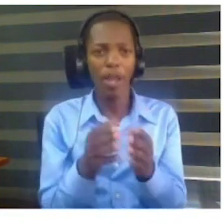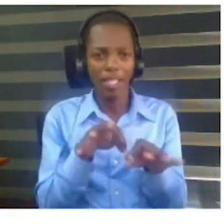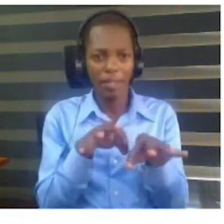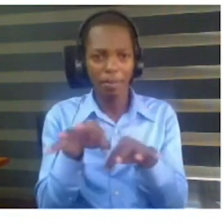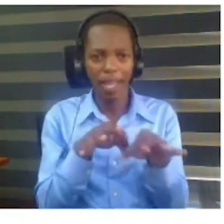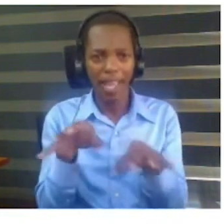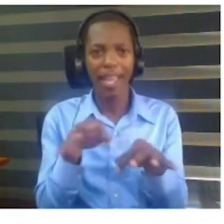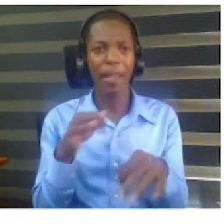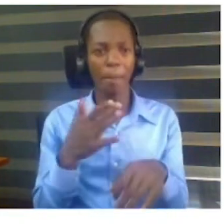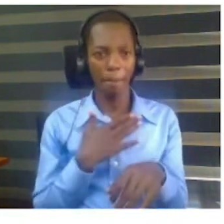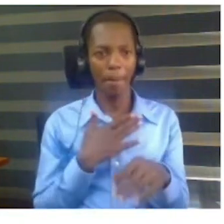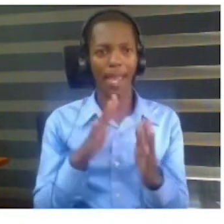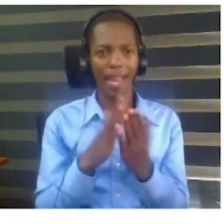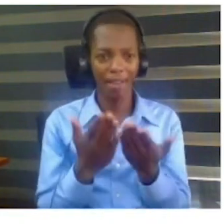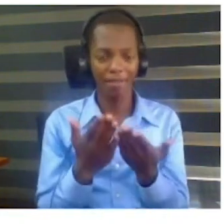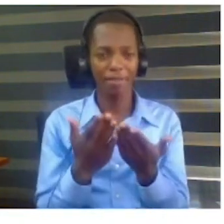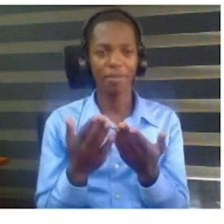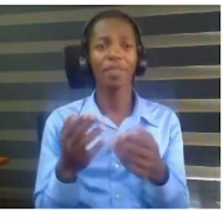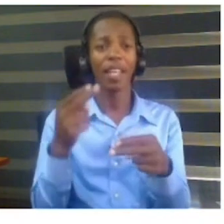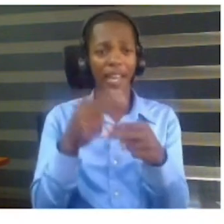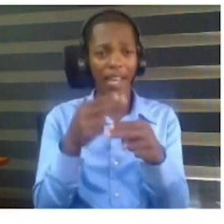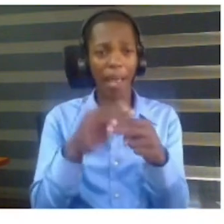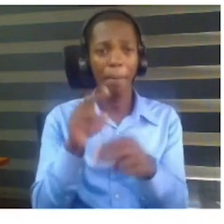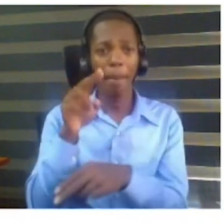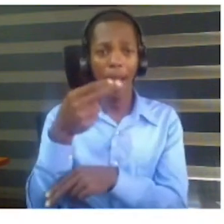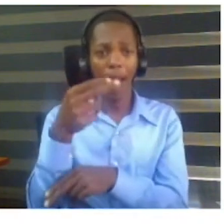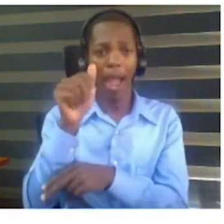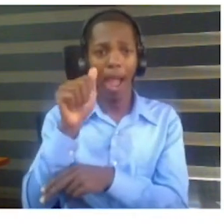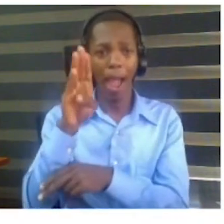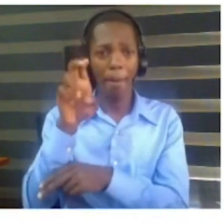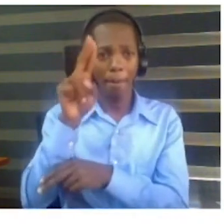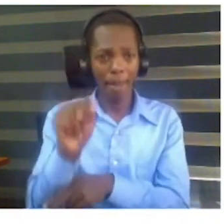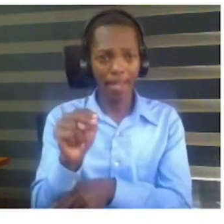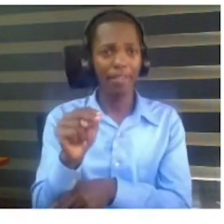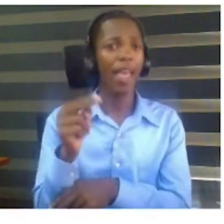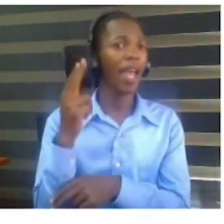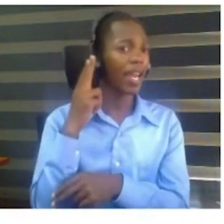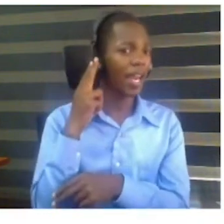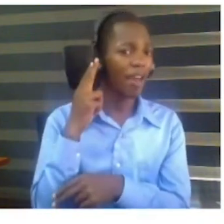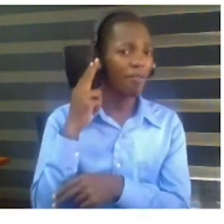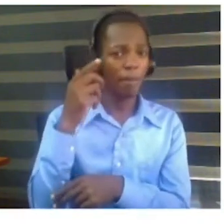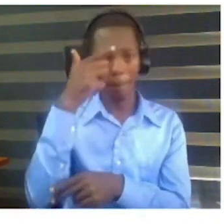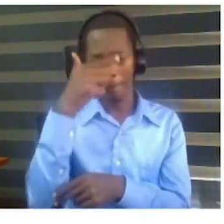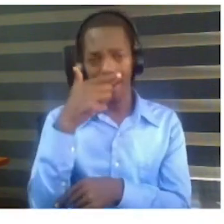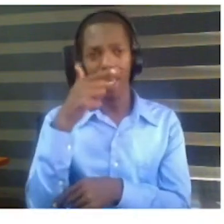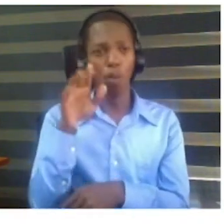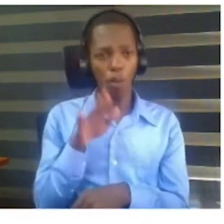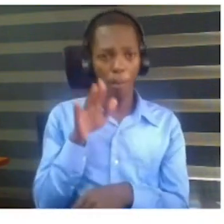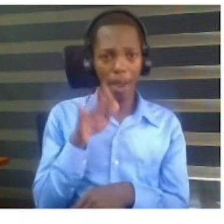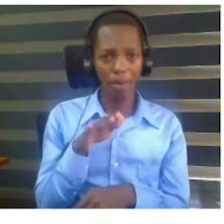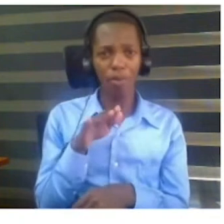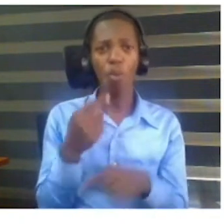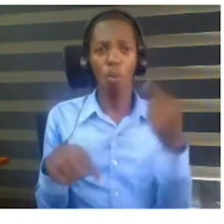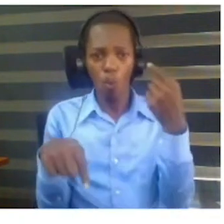is called Haben, the Deaf-Blind Woman Who Conquered Harvard Law. Because again, I